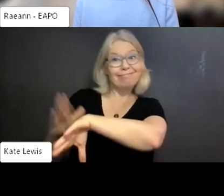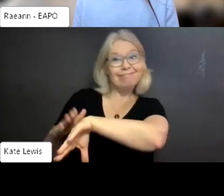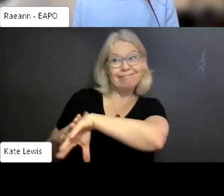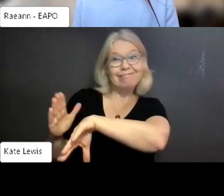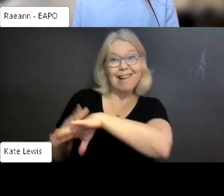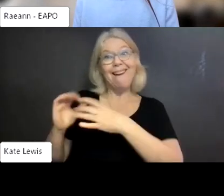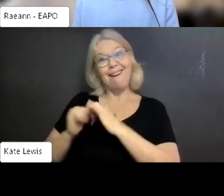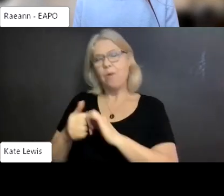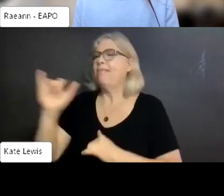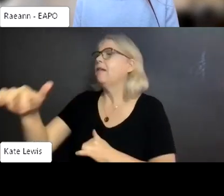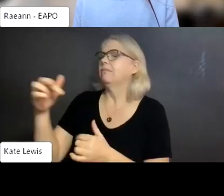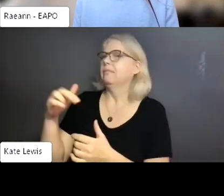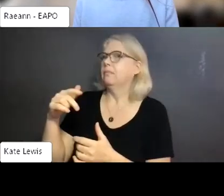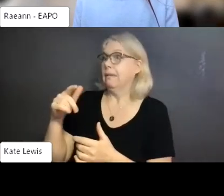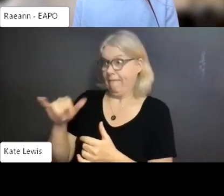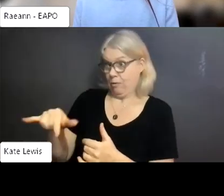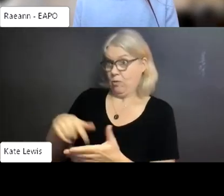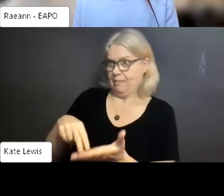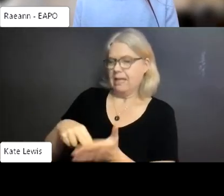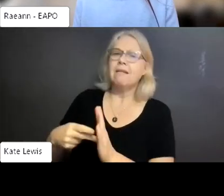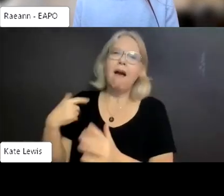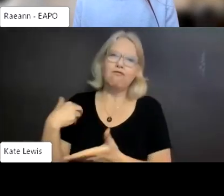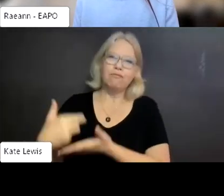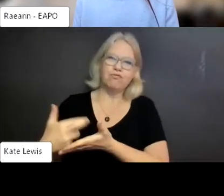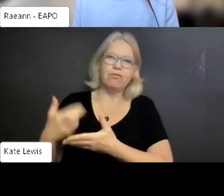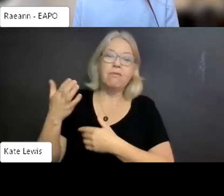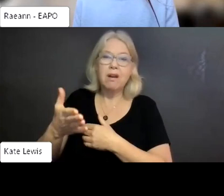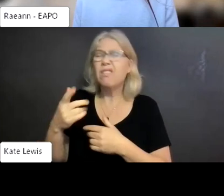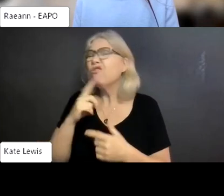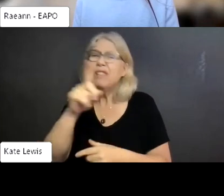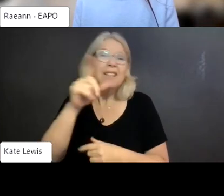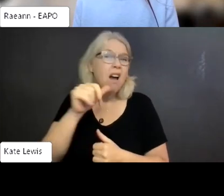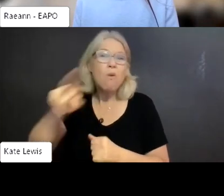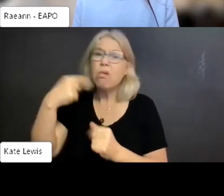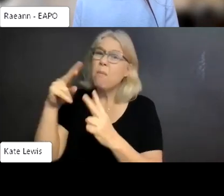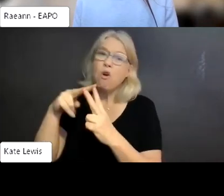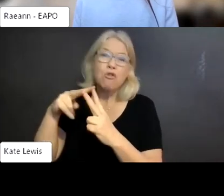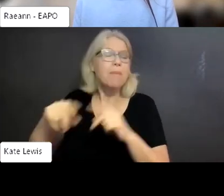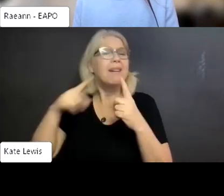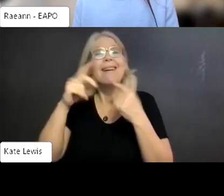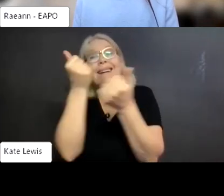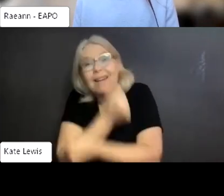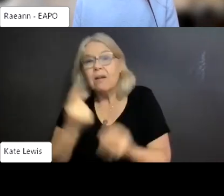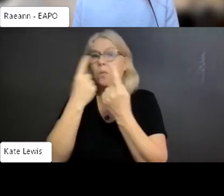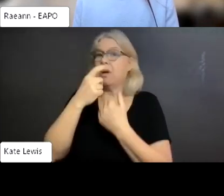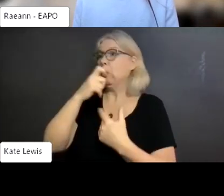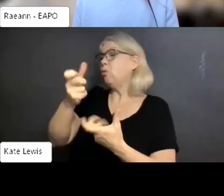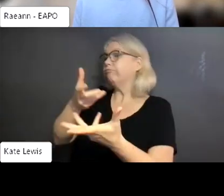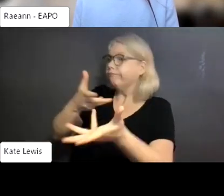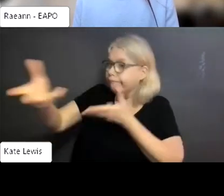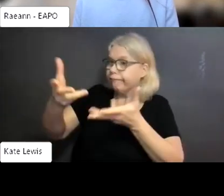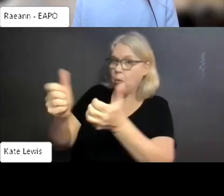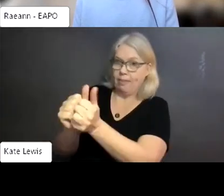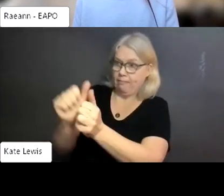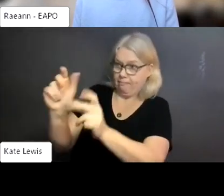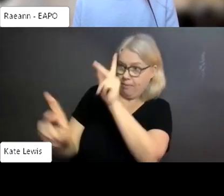So there's a couple of different suggestions for anyone who's communicating with people living with dementia. There's